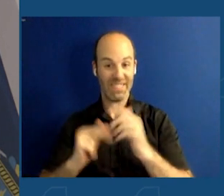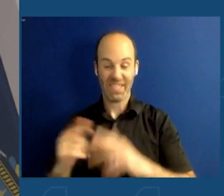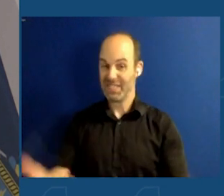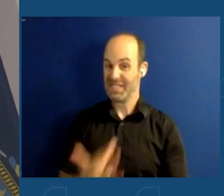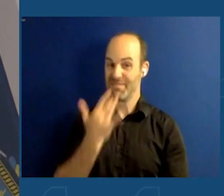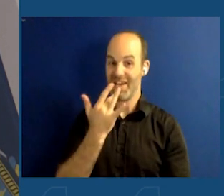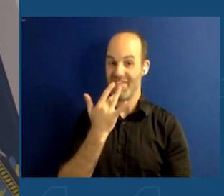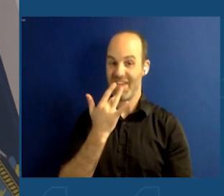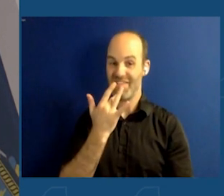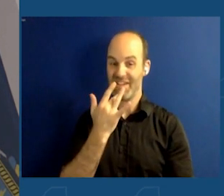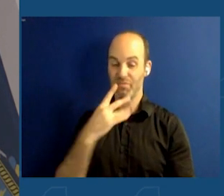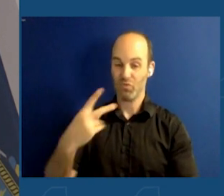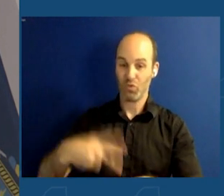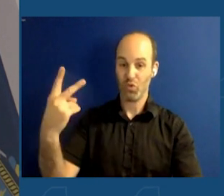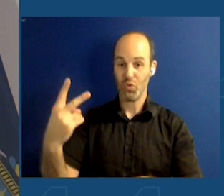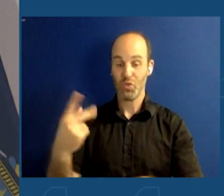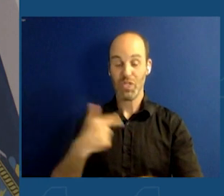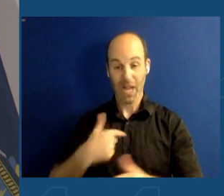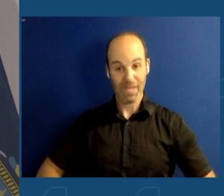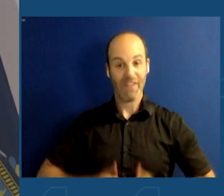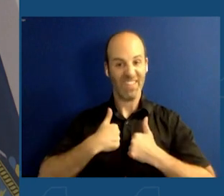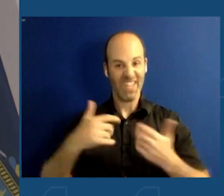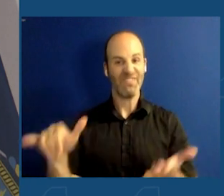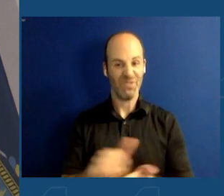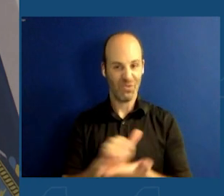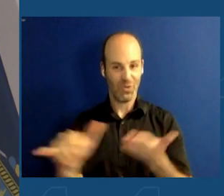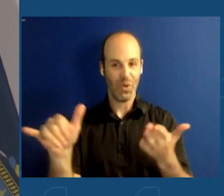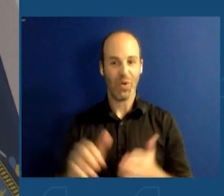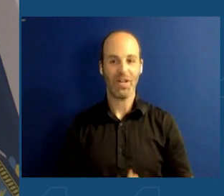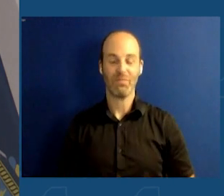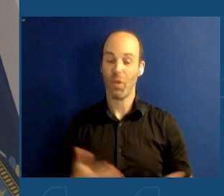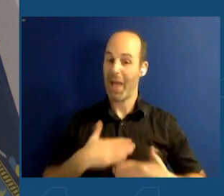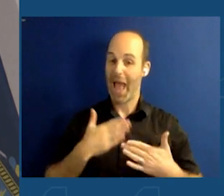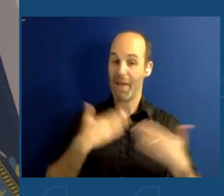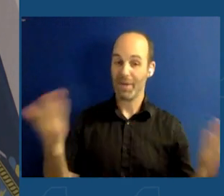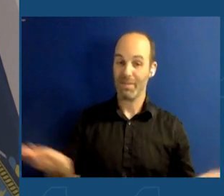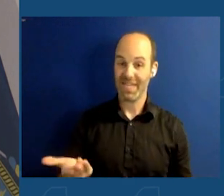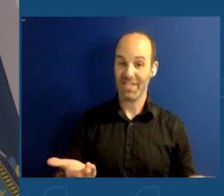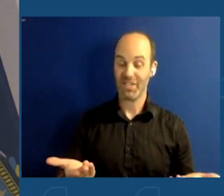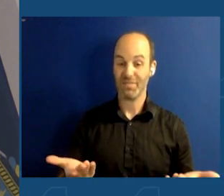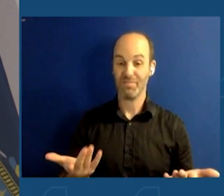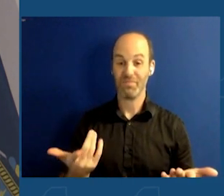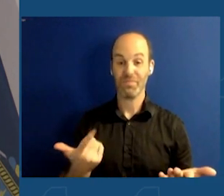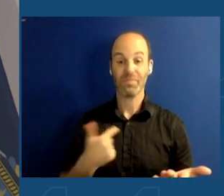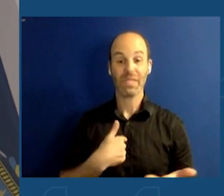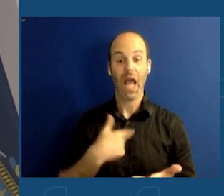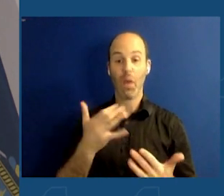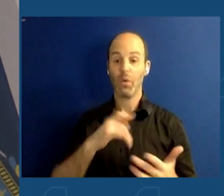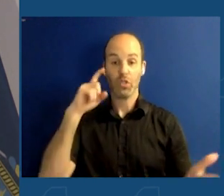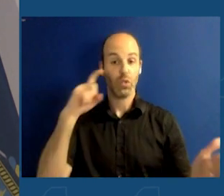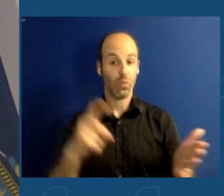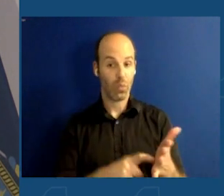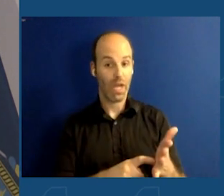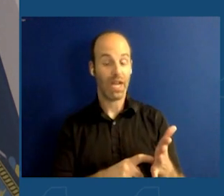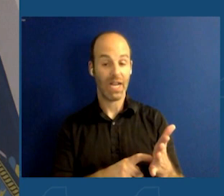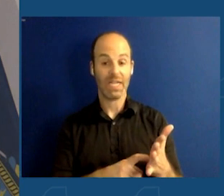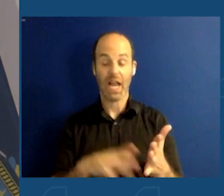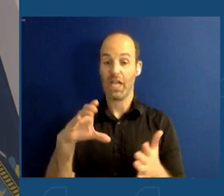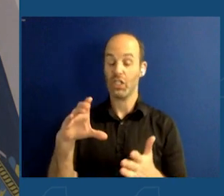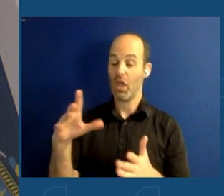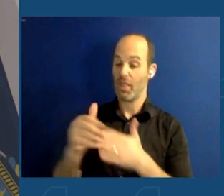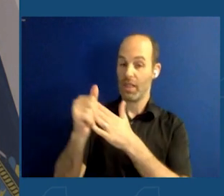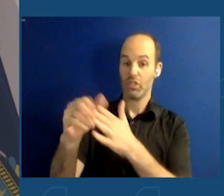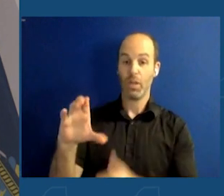twice a resident of New York, so I'm so happy to be here. I want to join the governor in just recognizing the leadership of Cornell University and